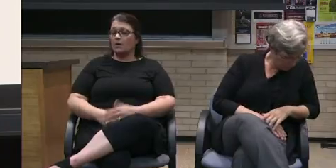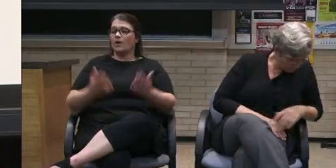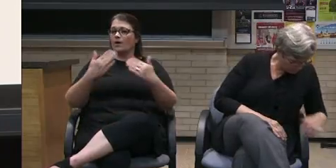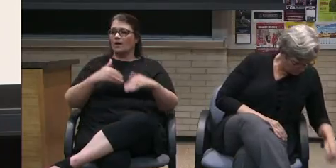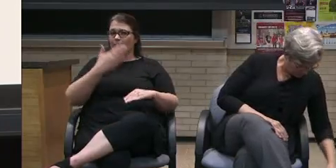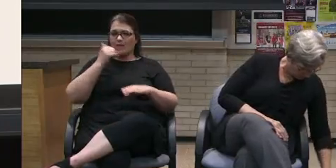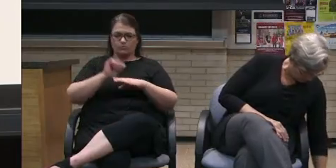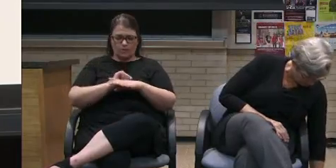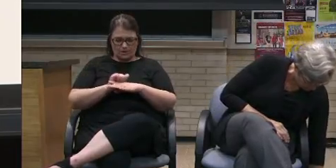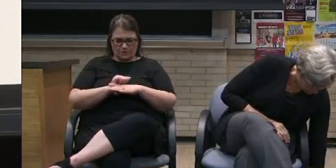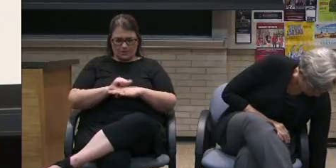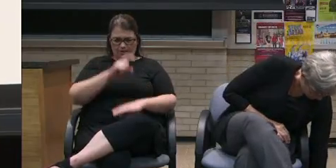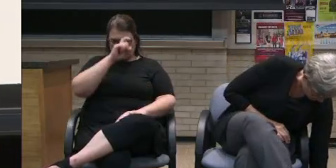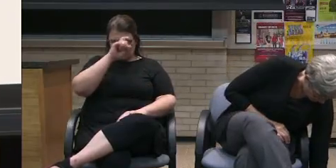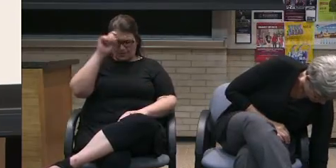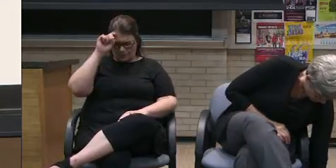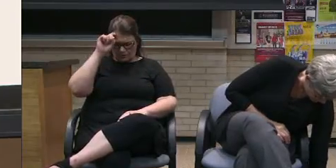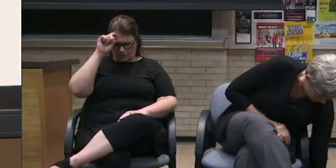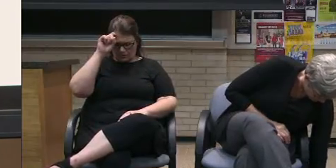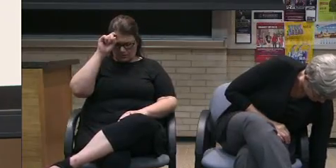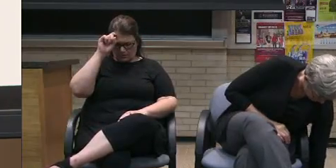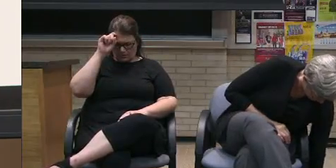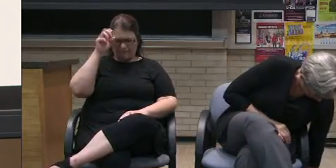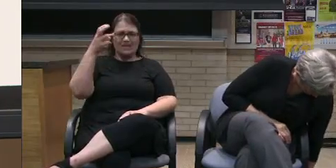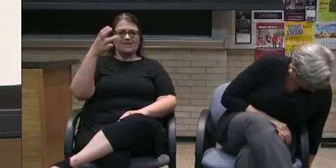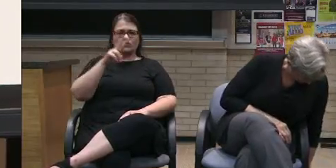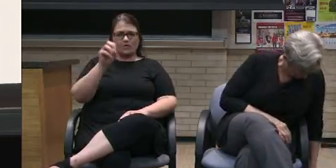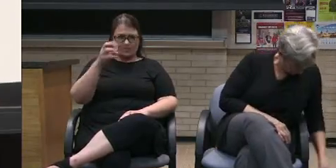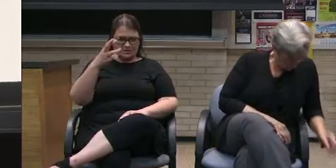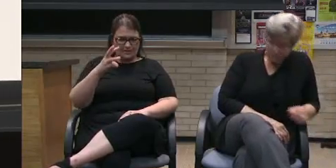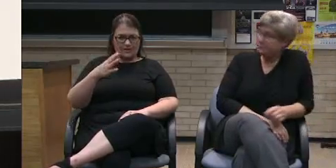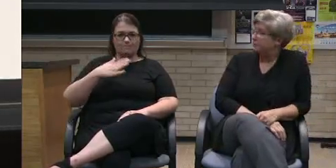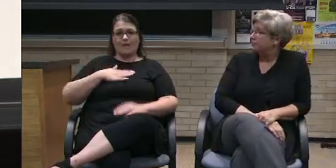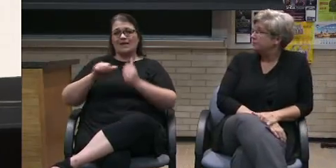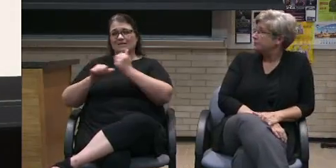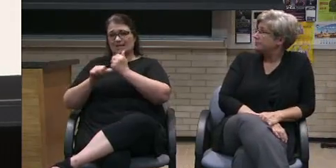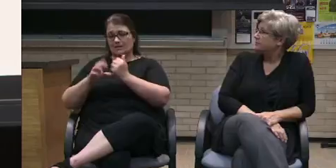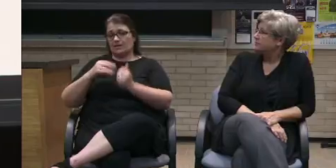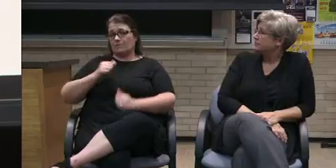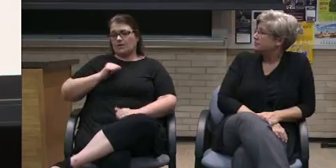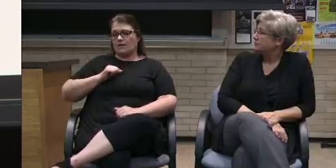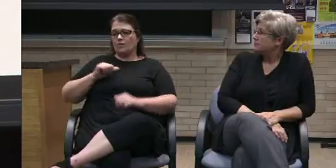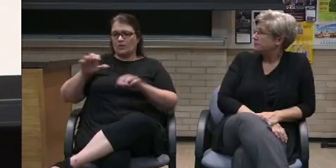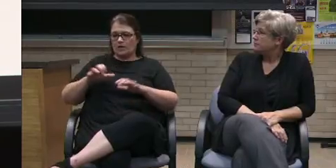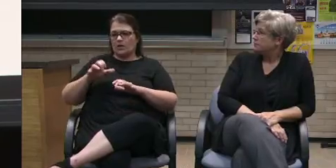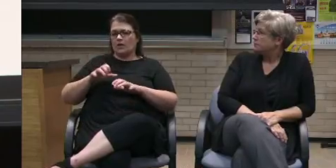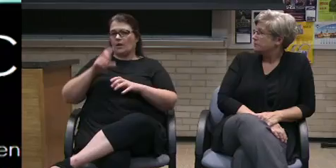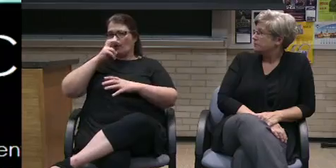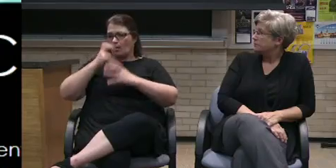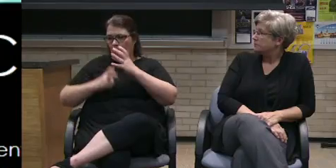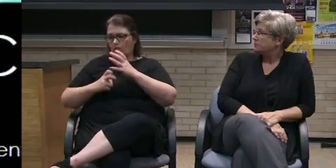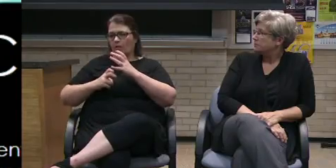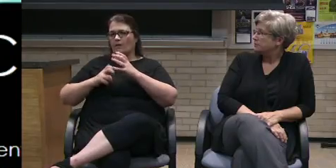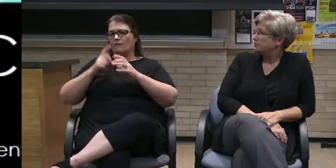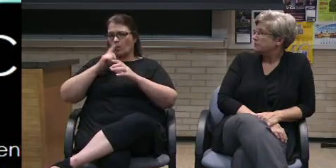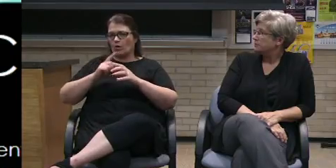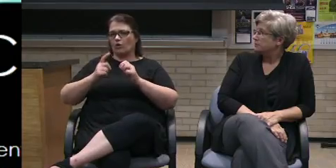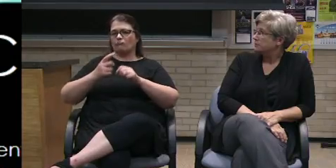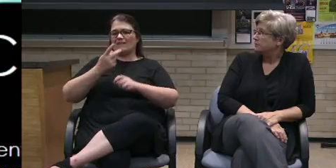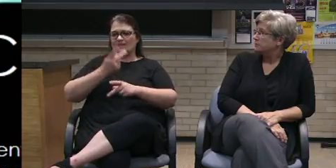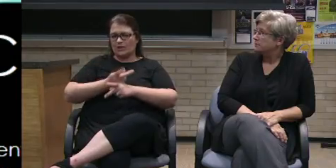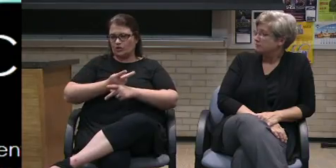Summer of 16, my associate provost and I did a deep dive into the retention literature, and if you go to my retention webpage